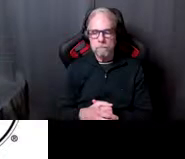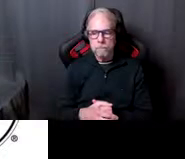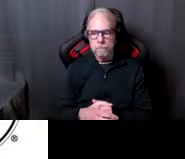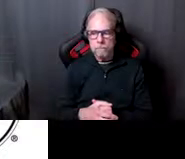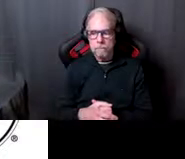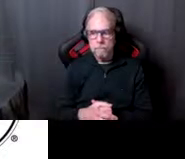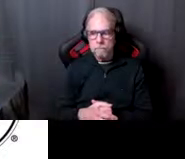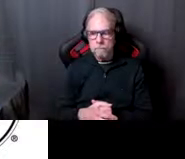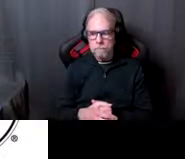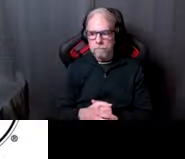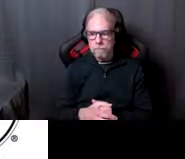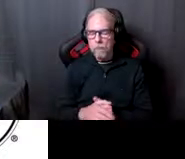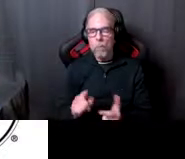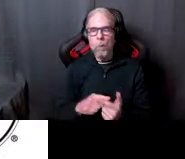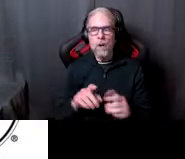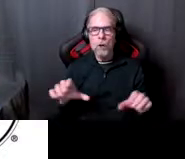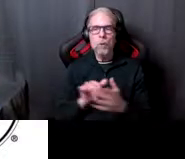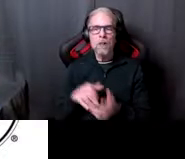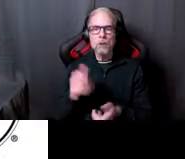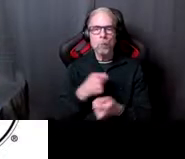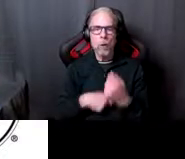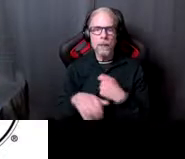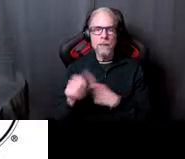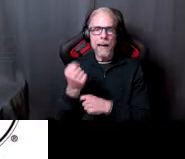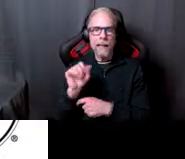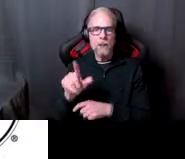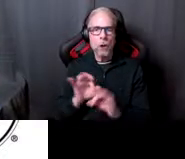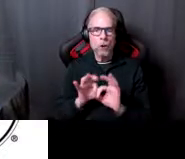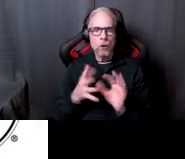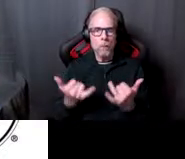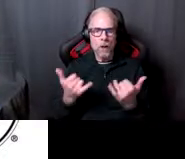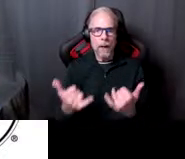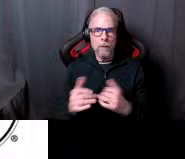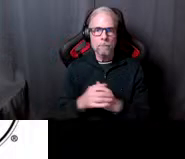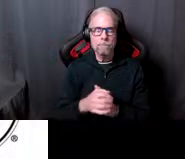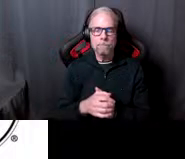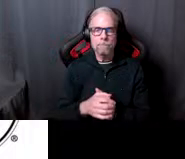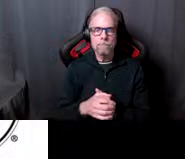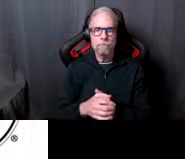Before we do that, we will switch our ASL interpreter.